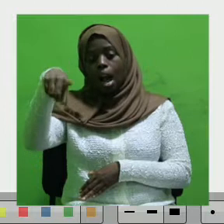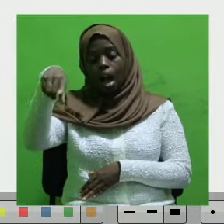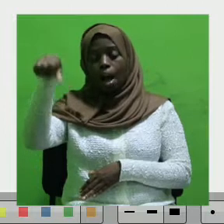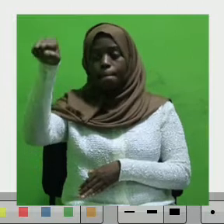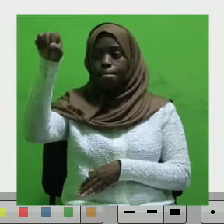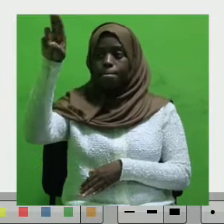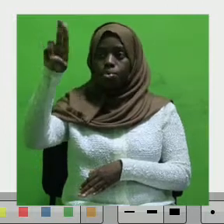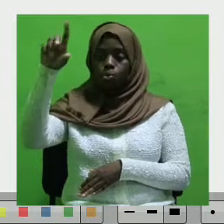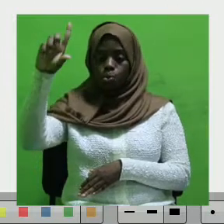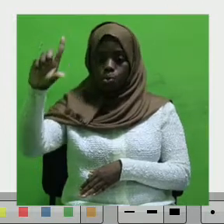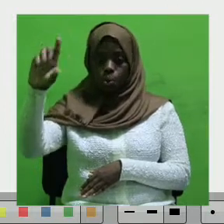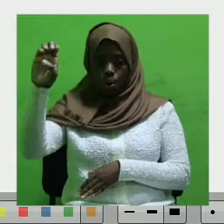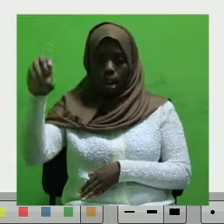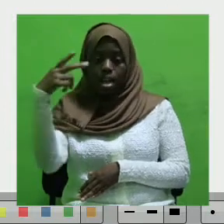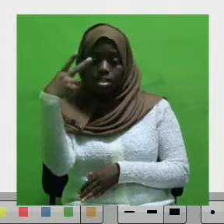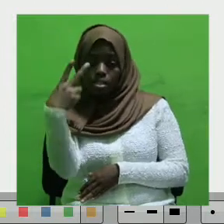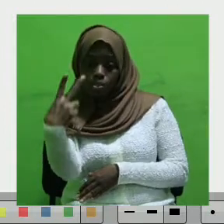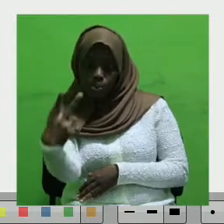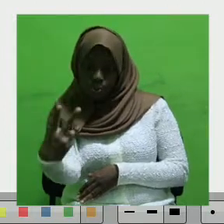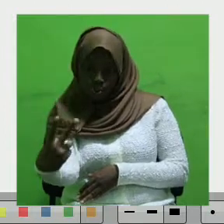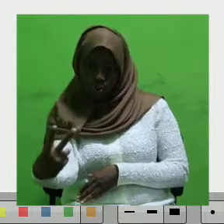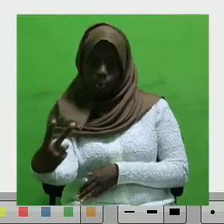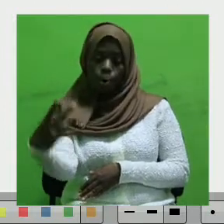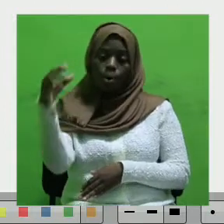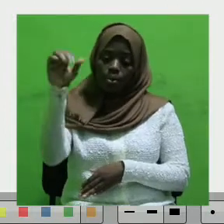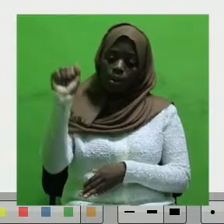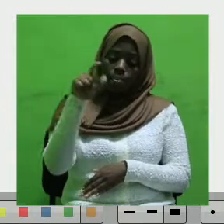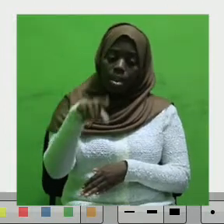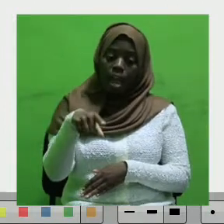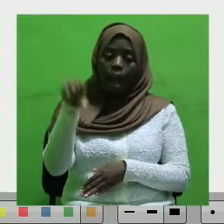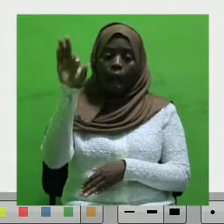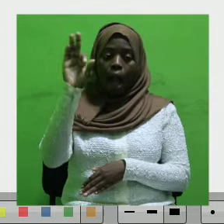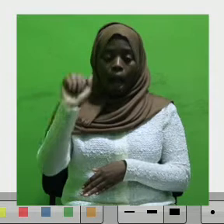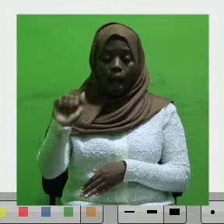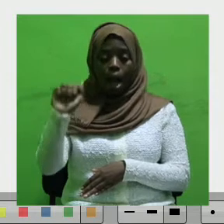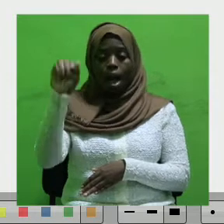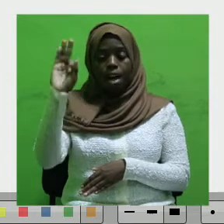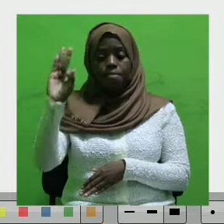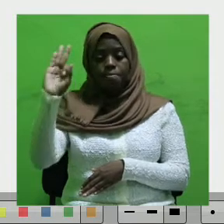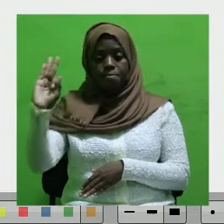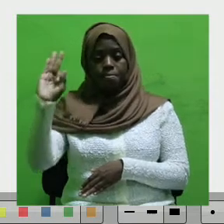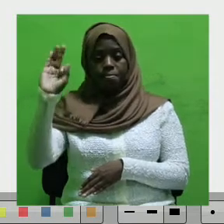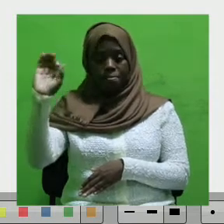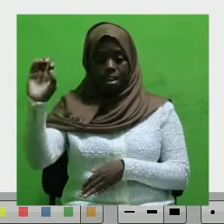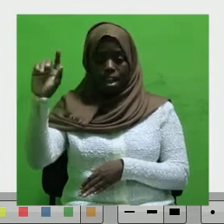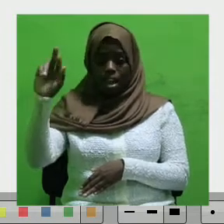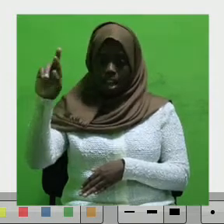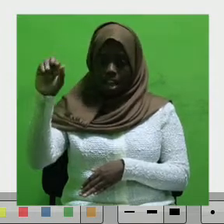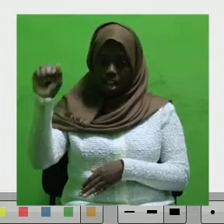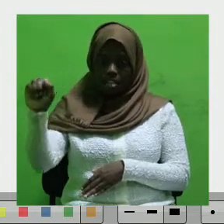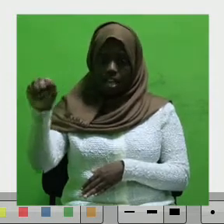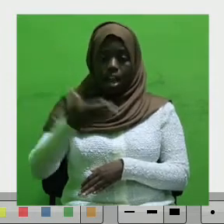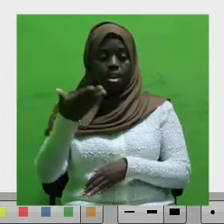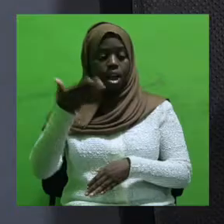is actually has two main vessels, one entering it known as the afferent vessel,